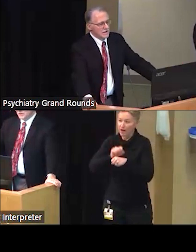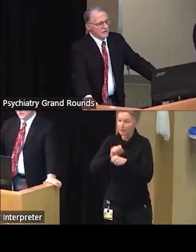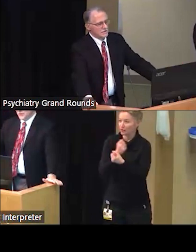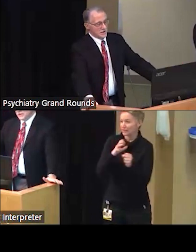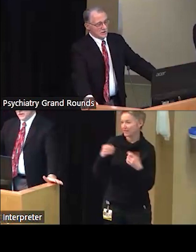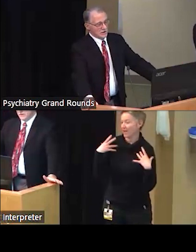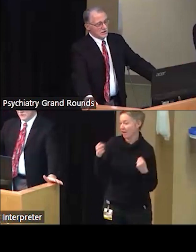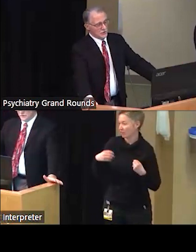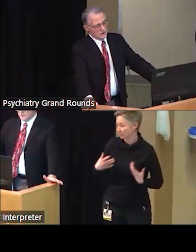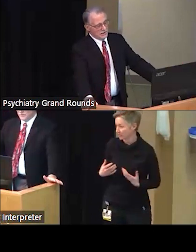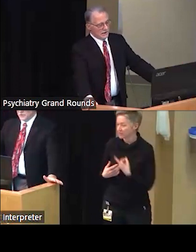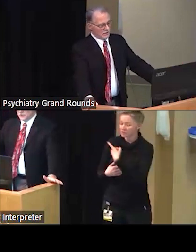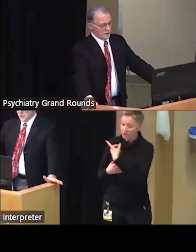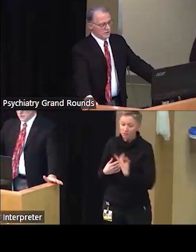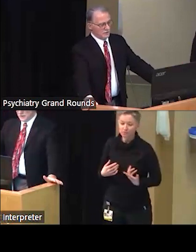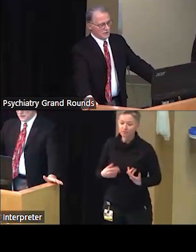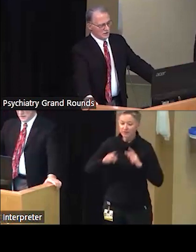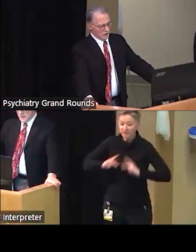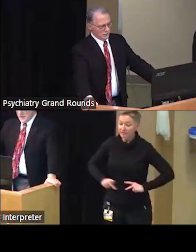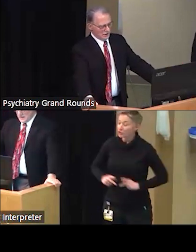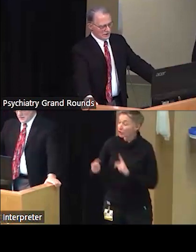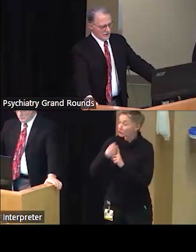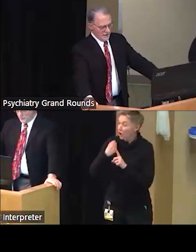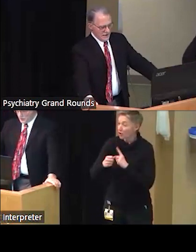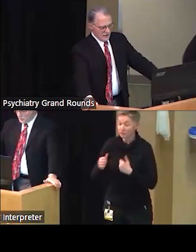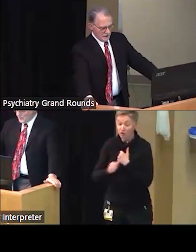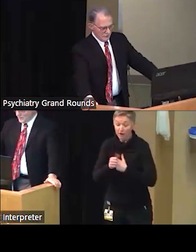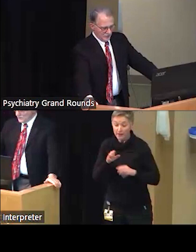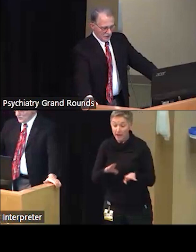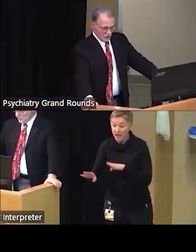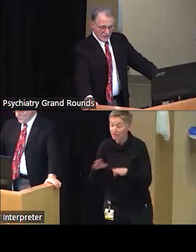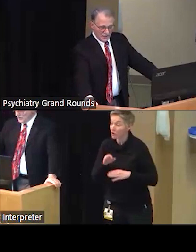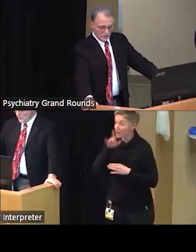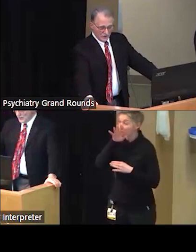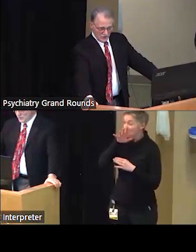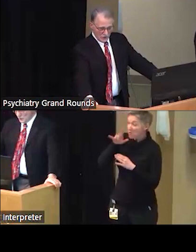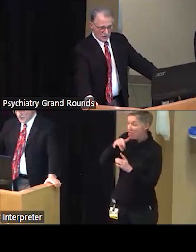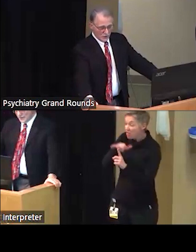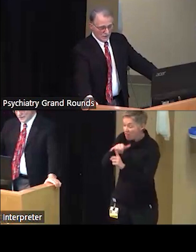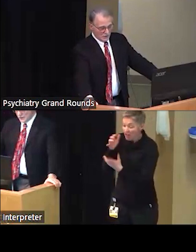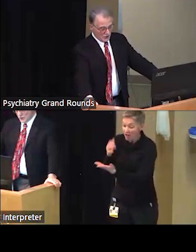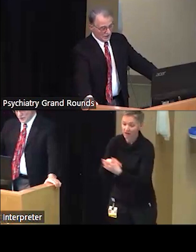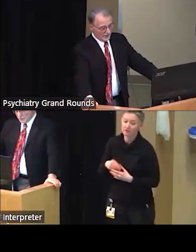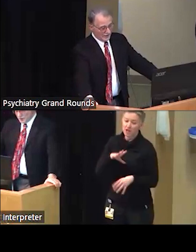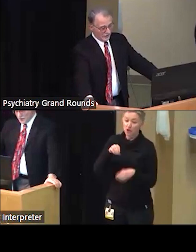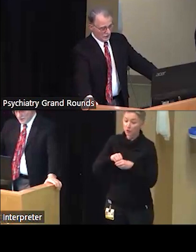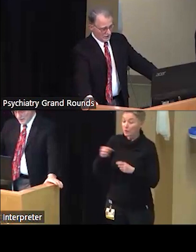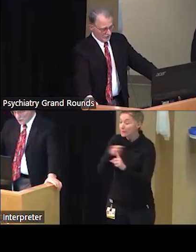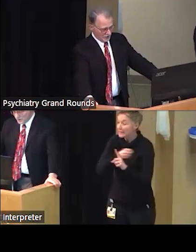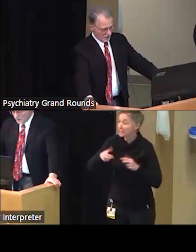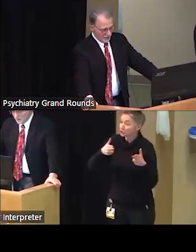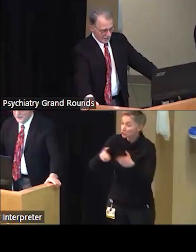Health. Physical assault, threatening behavior, verbal abuse in the workplace, includes beatings, shootings, rape, suicide,